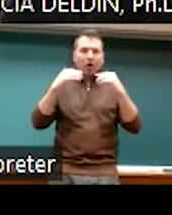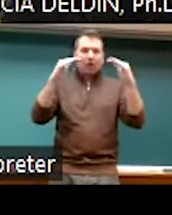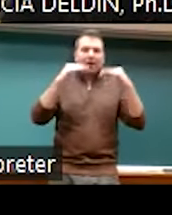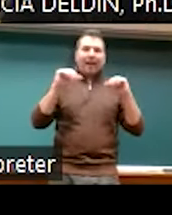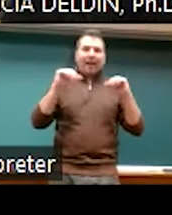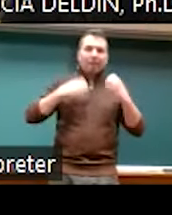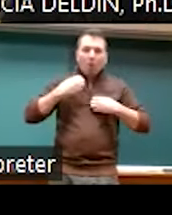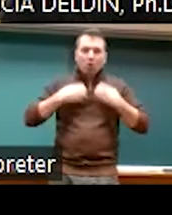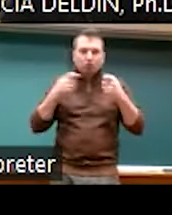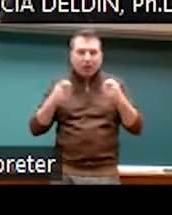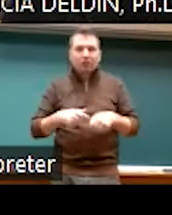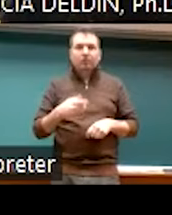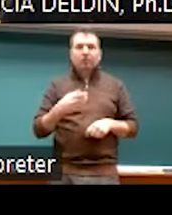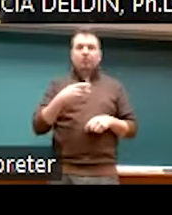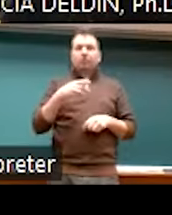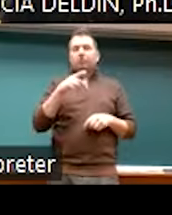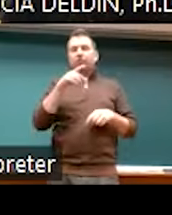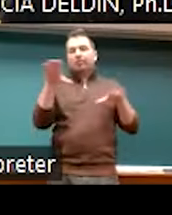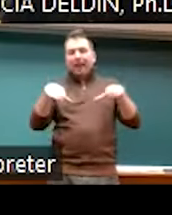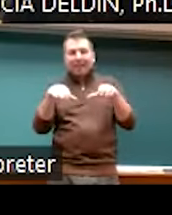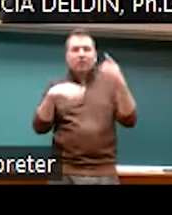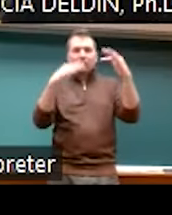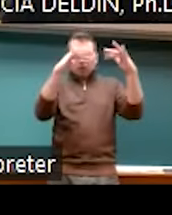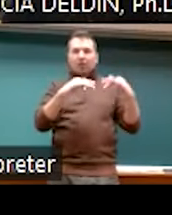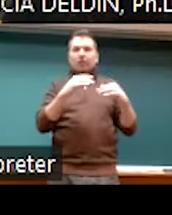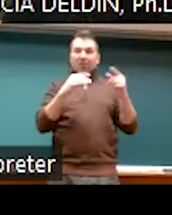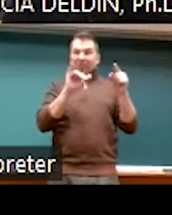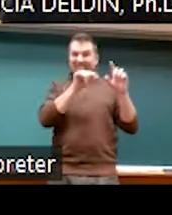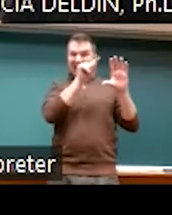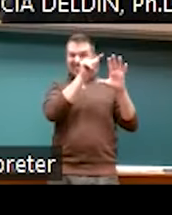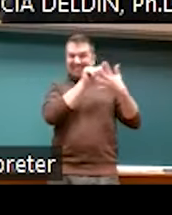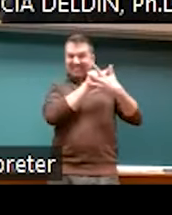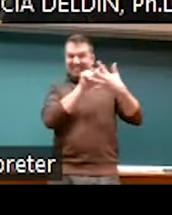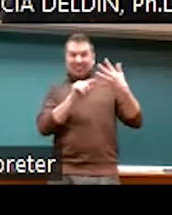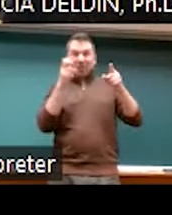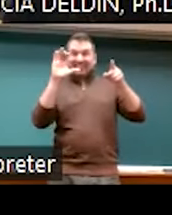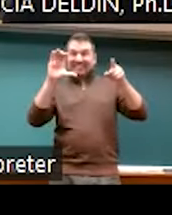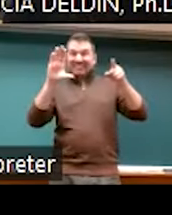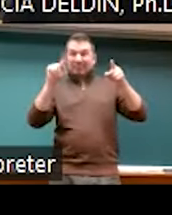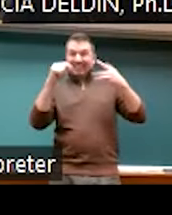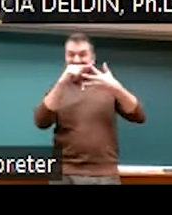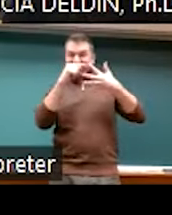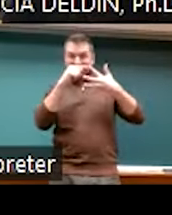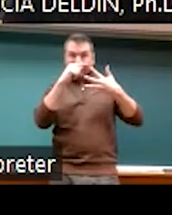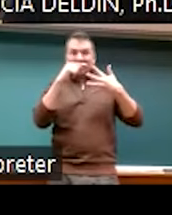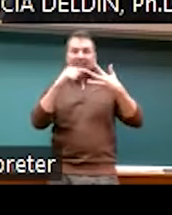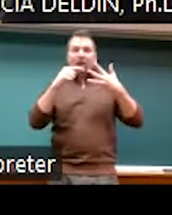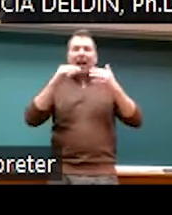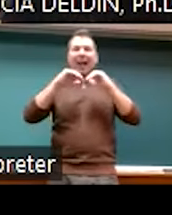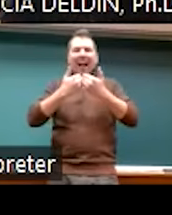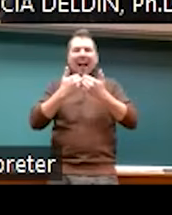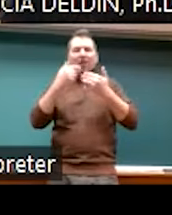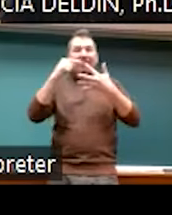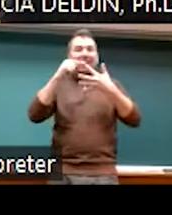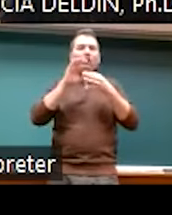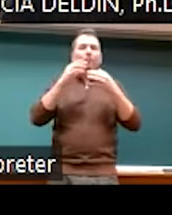biological meetings, and the cognitive meetings, we cover pretty much CBT and some problem solving skills. In the